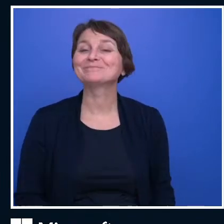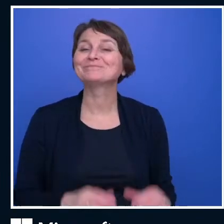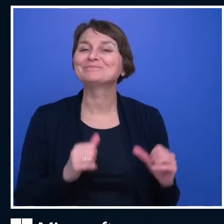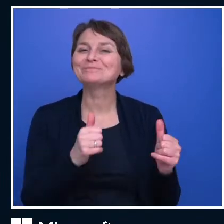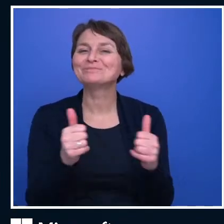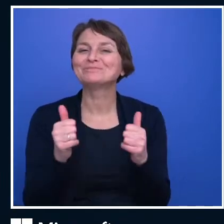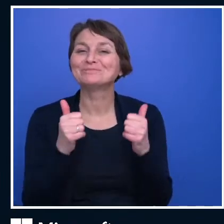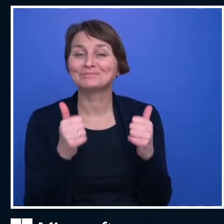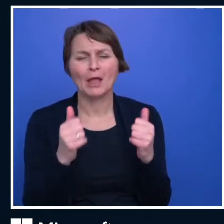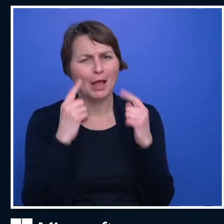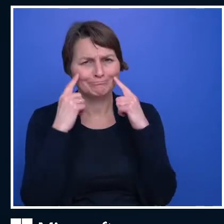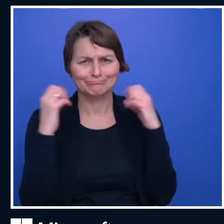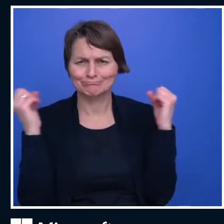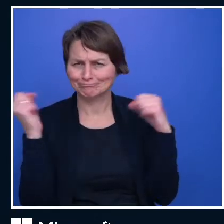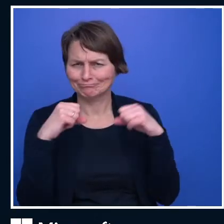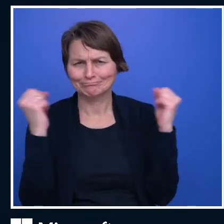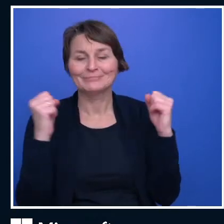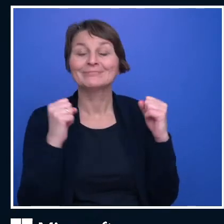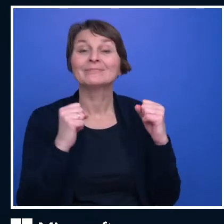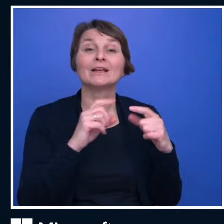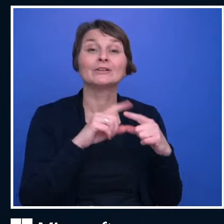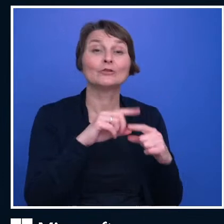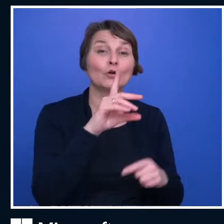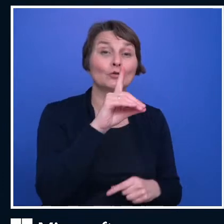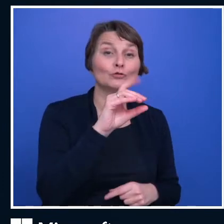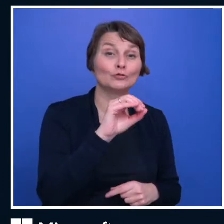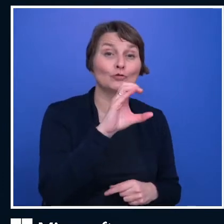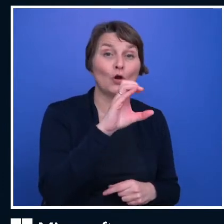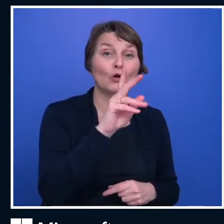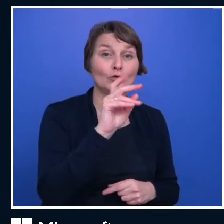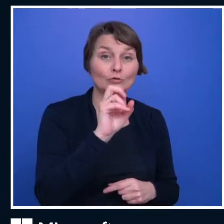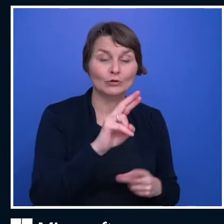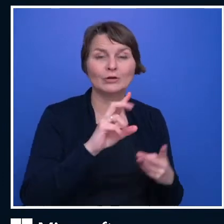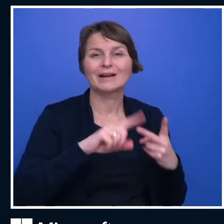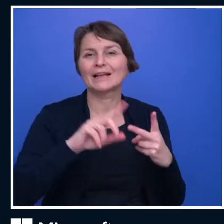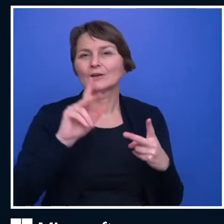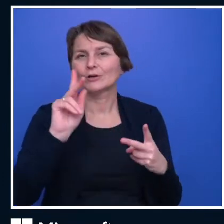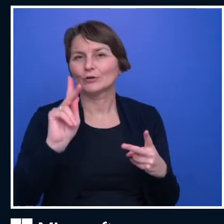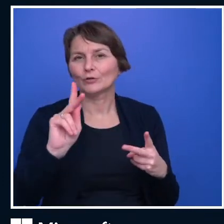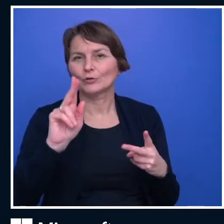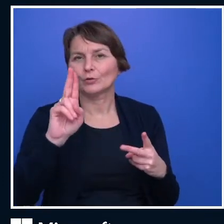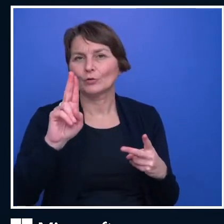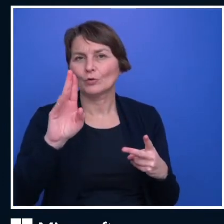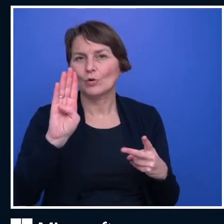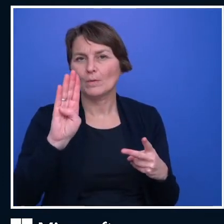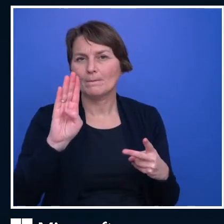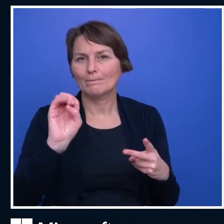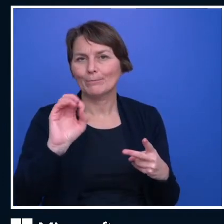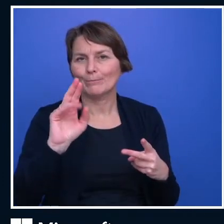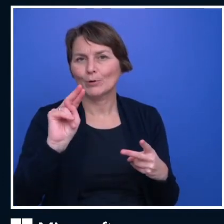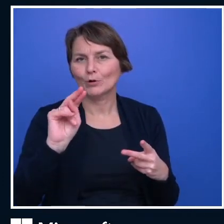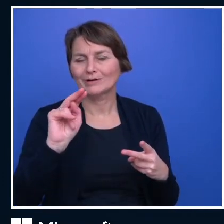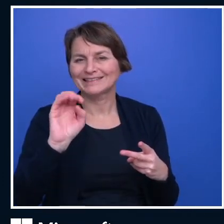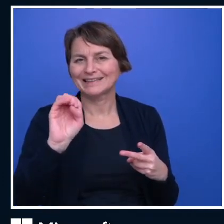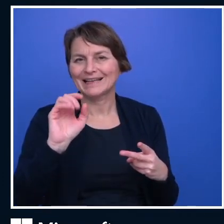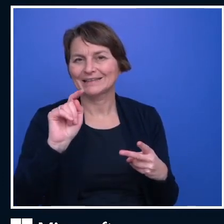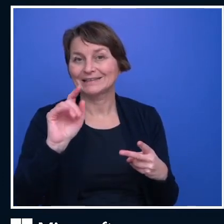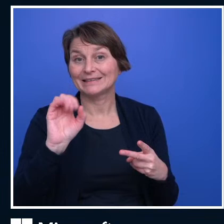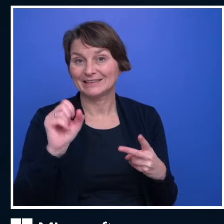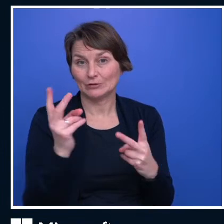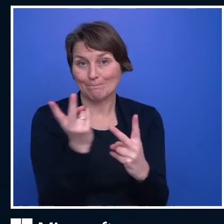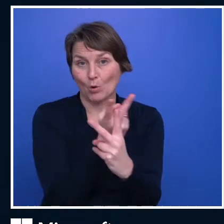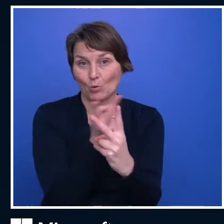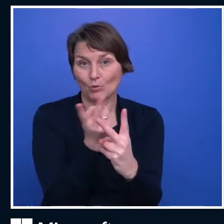Docker and Kubernetes are extremely important for any kind of ops domains, even just regular software engineering too. They're really, really